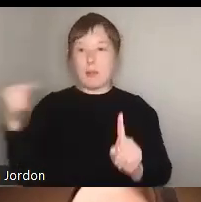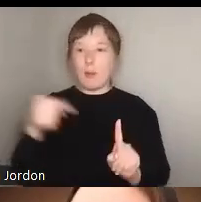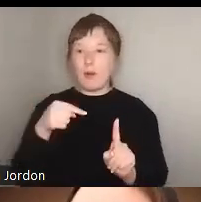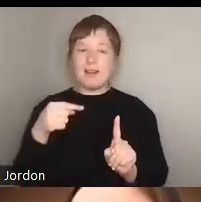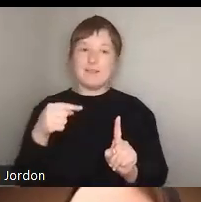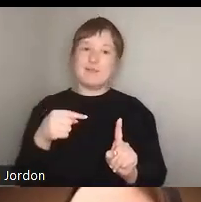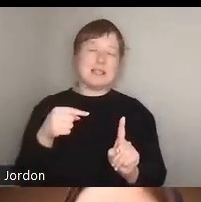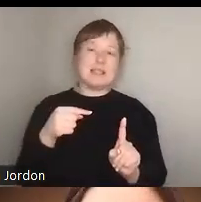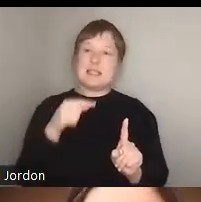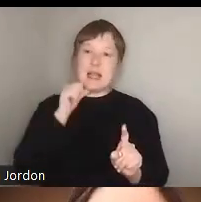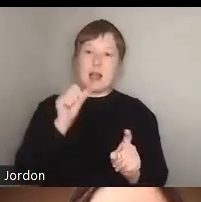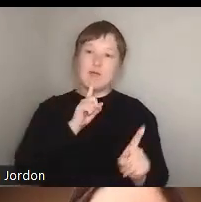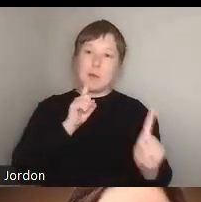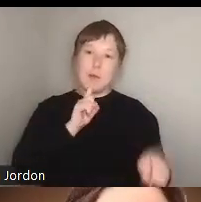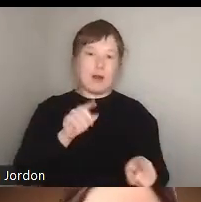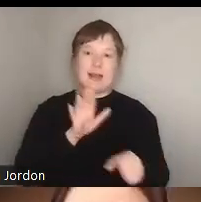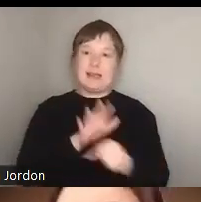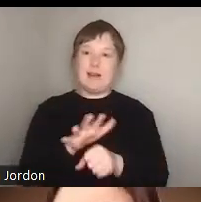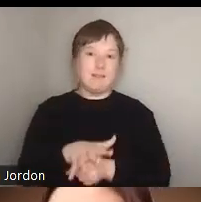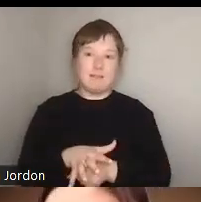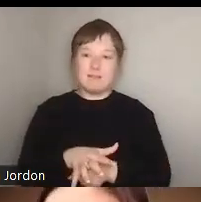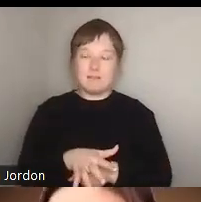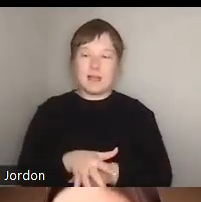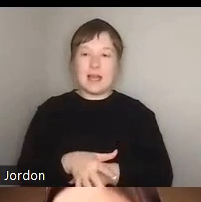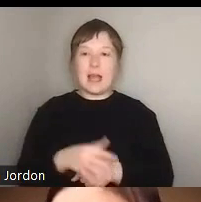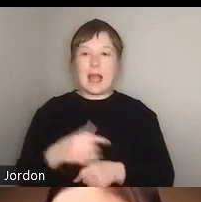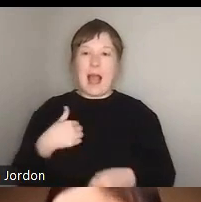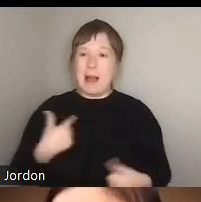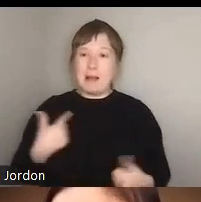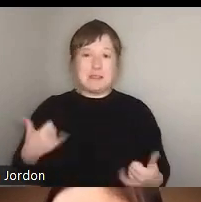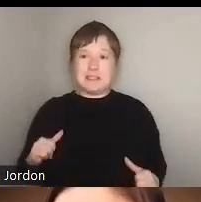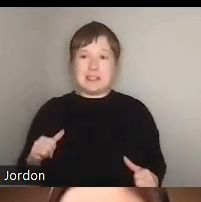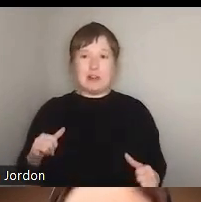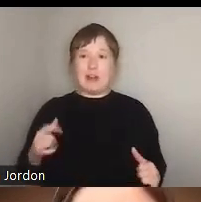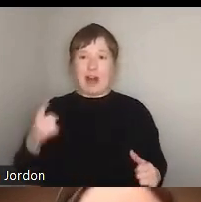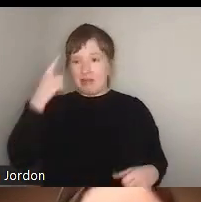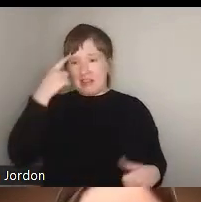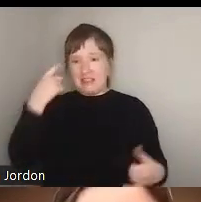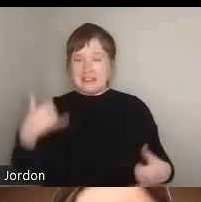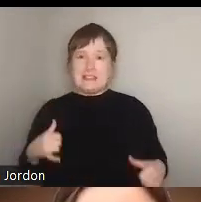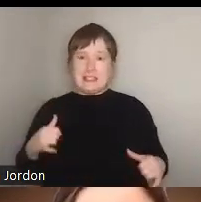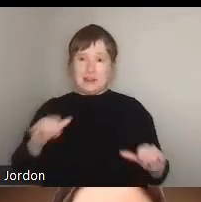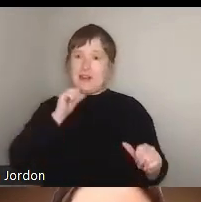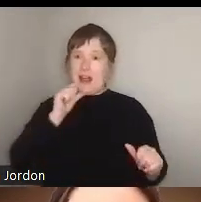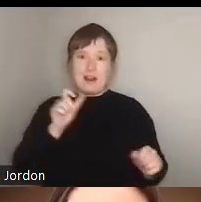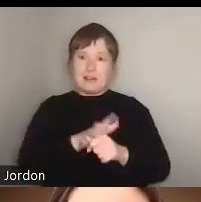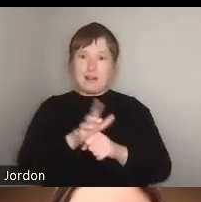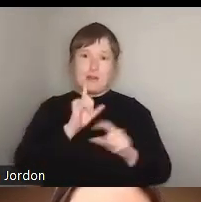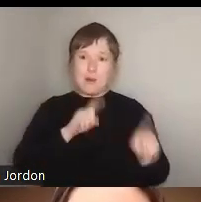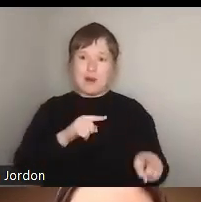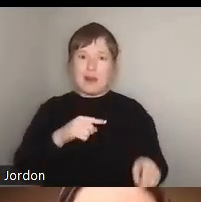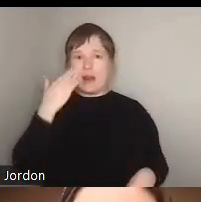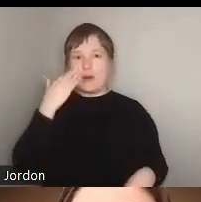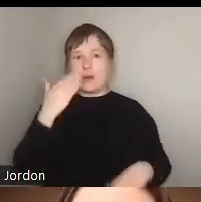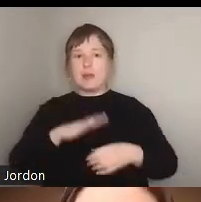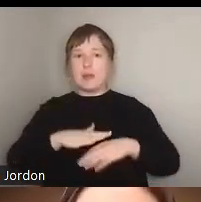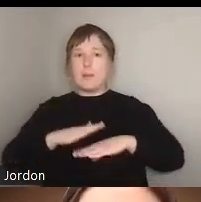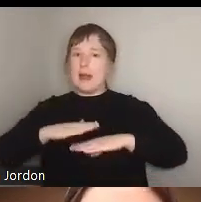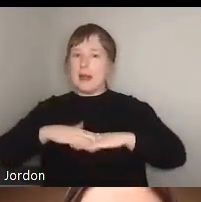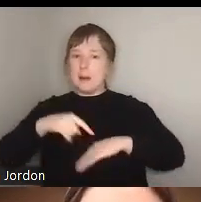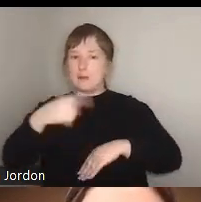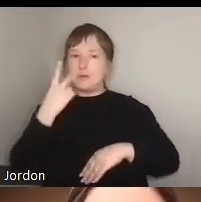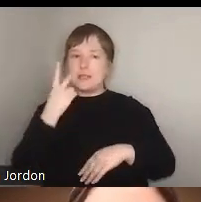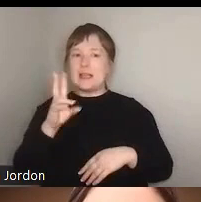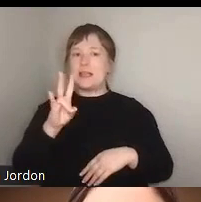greatly underreported. And I'm not confident that it still isn't underreported because, at that bottom here, we'll see that 70%